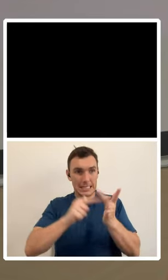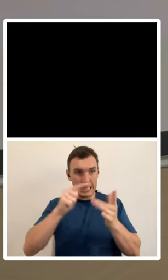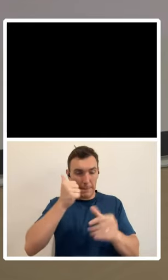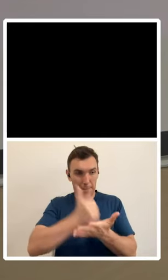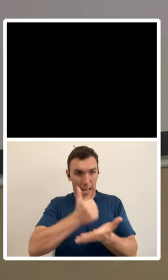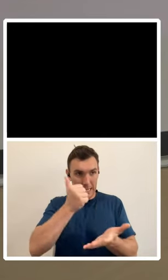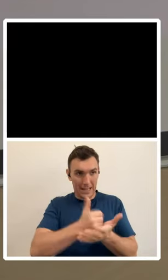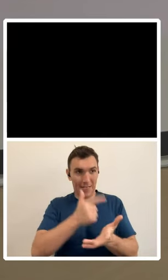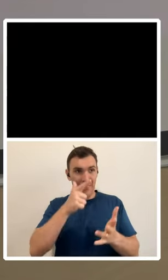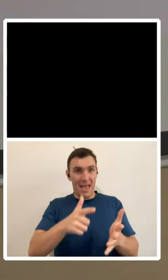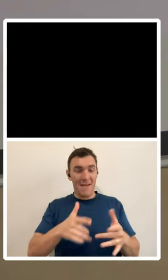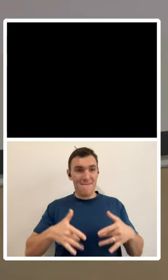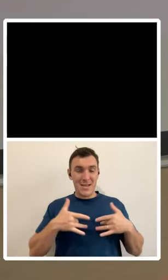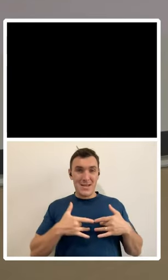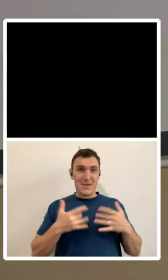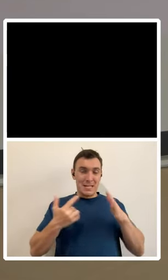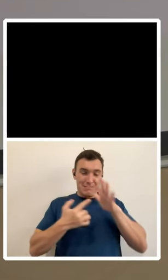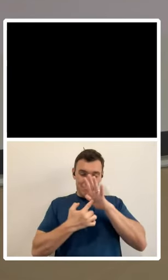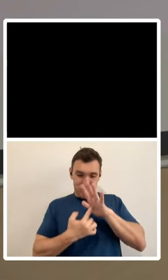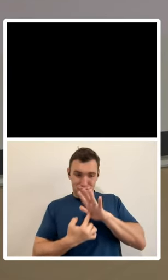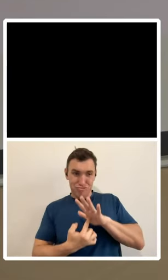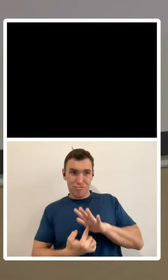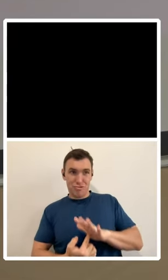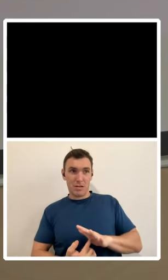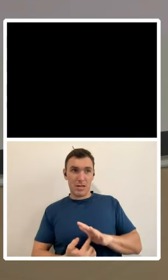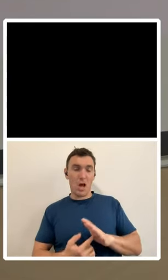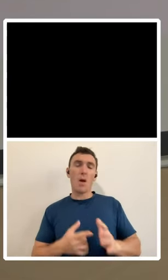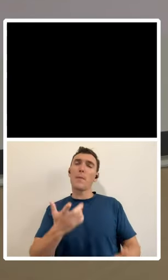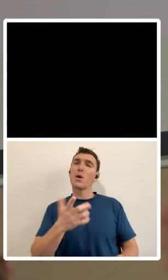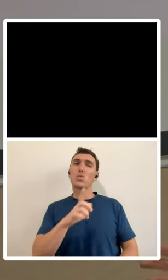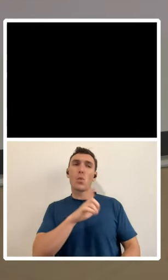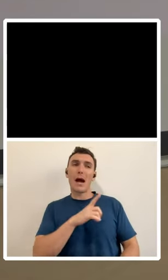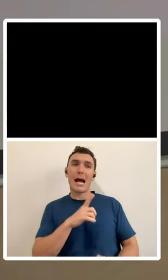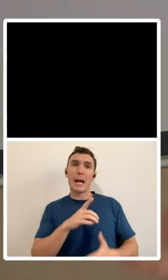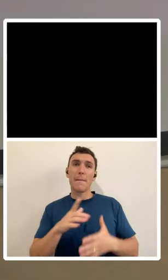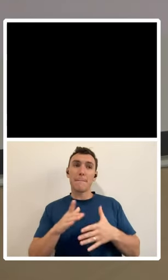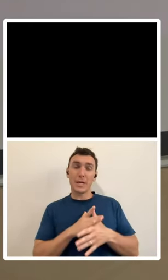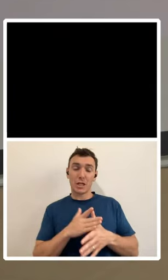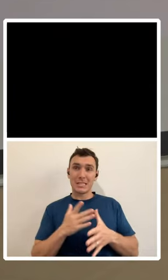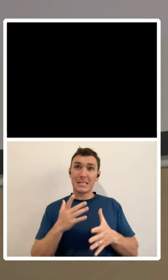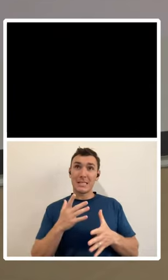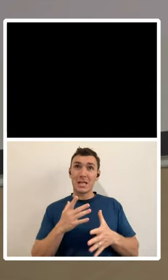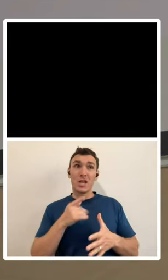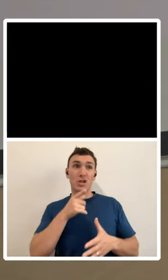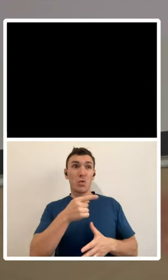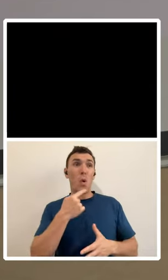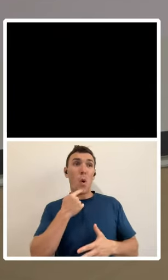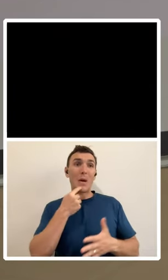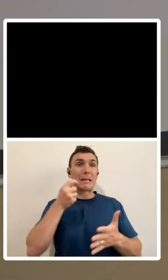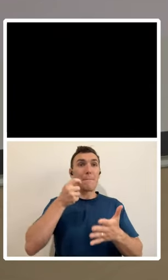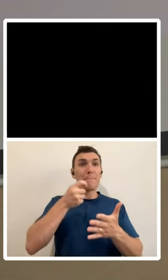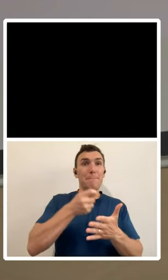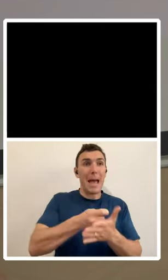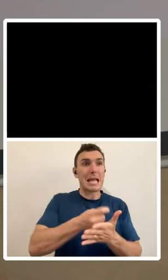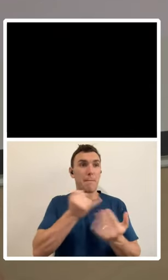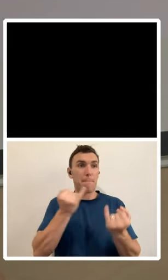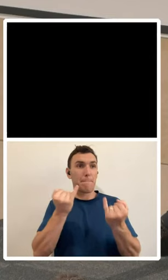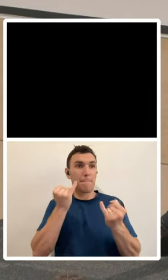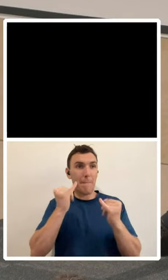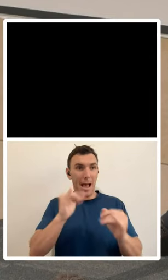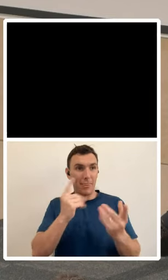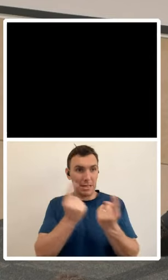on the end of the world? Yeah. Was it that kind of drove the depression, or was it the competition? Yeah. What was it?